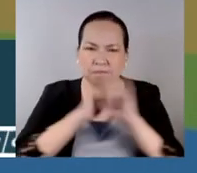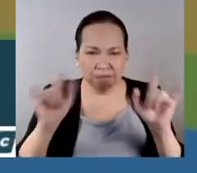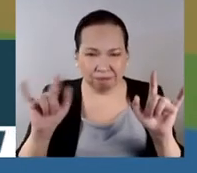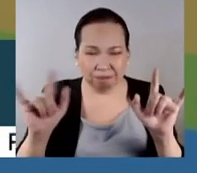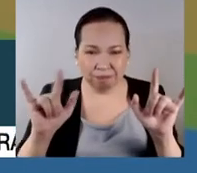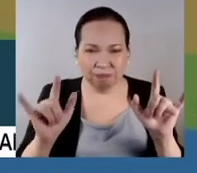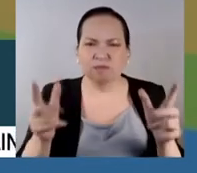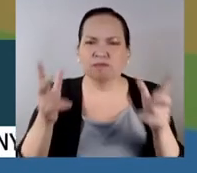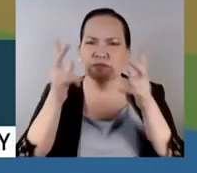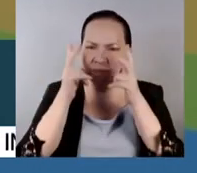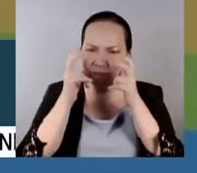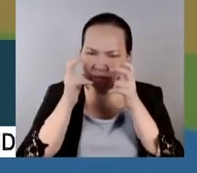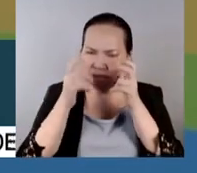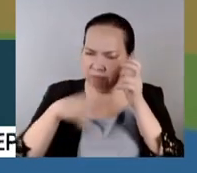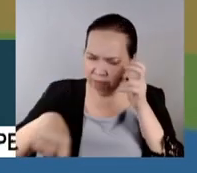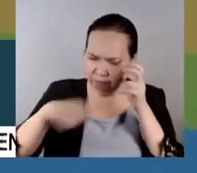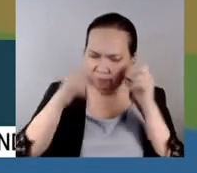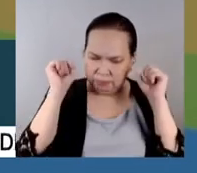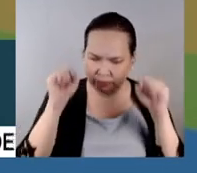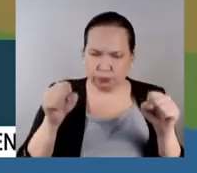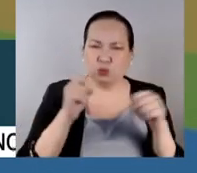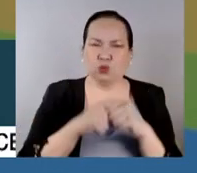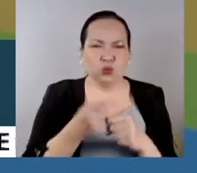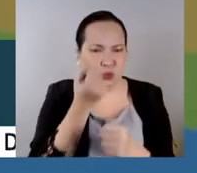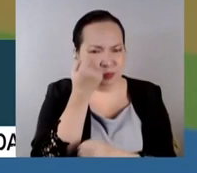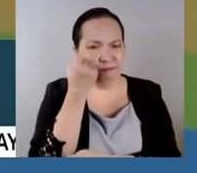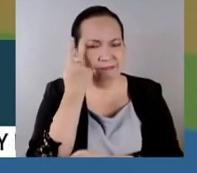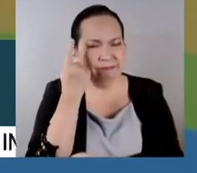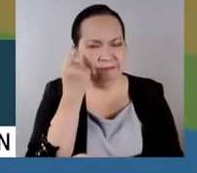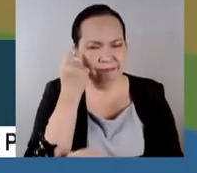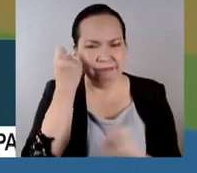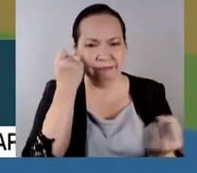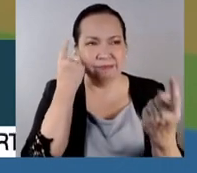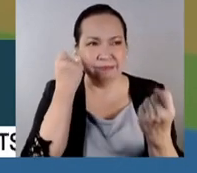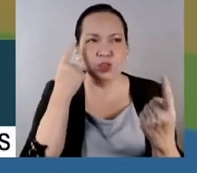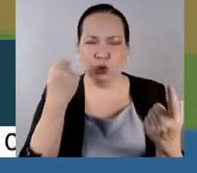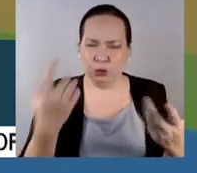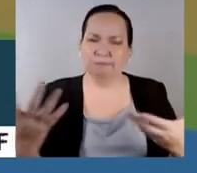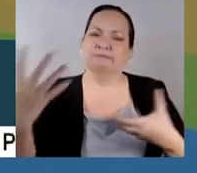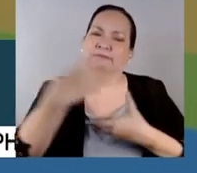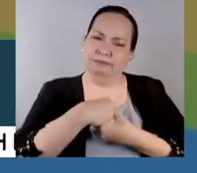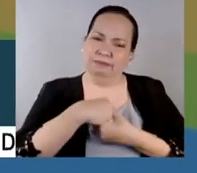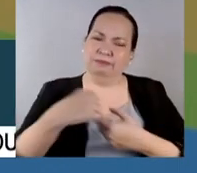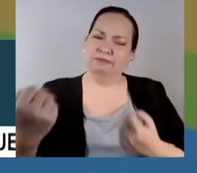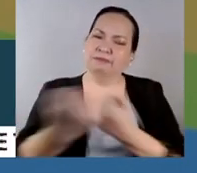You are understood. And you belong.